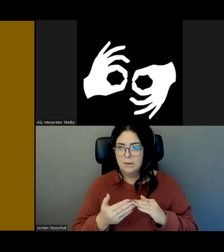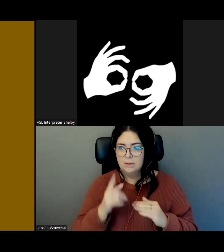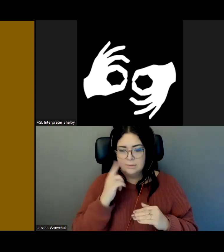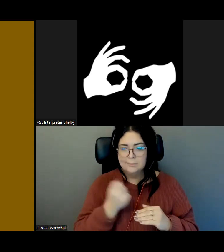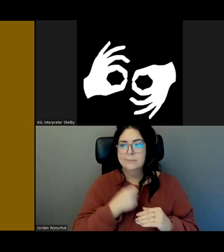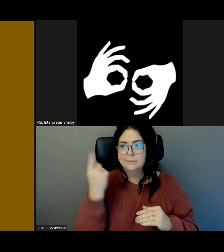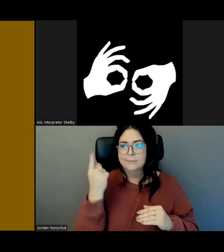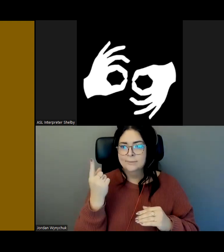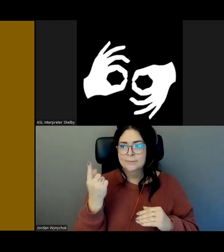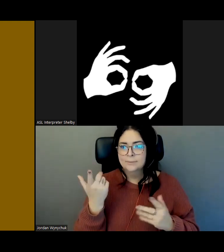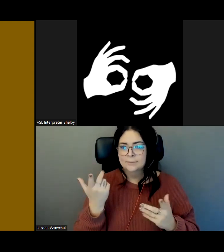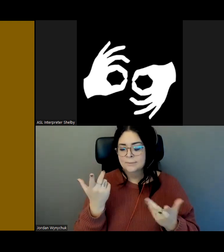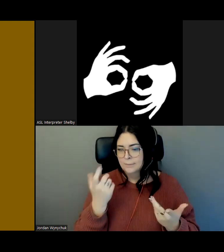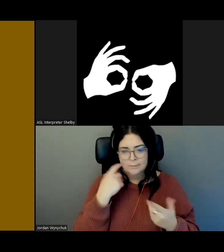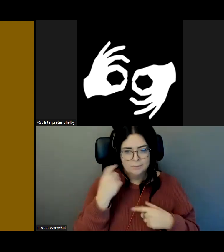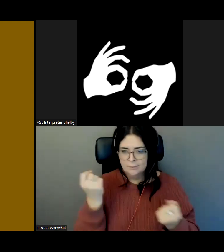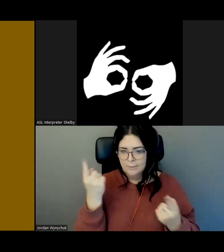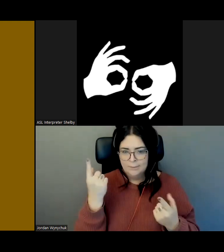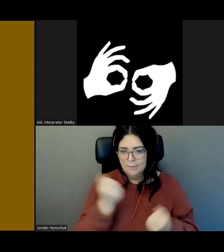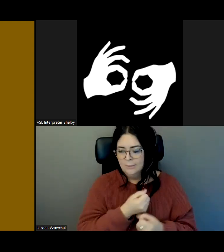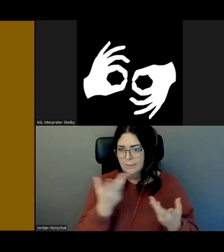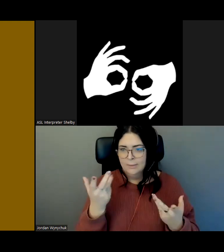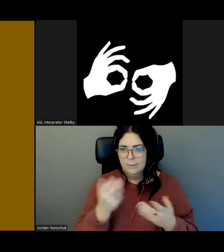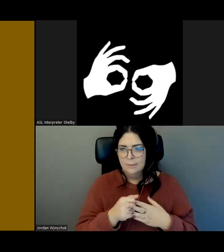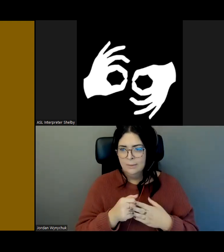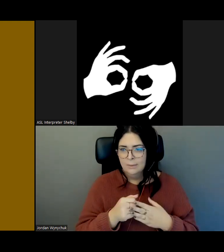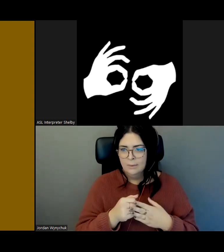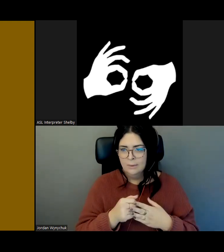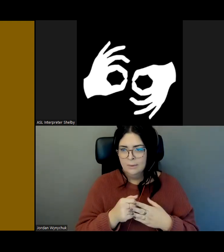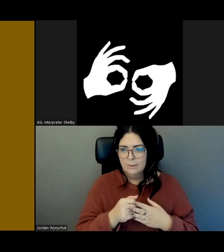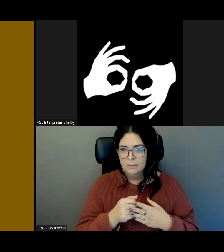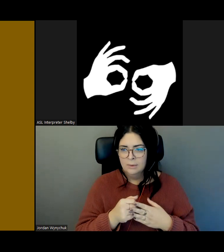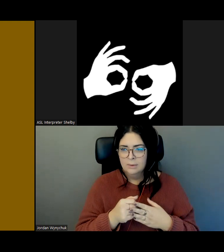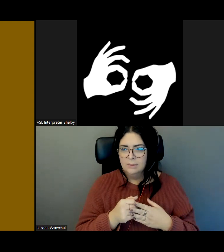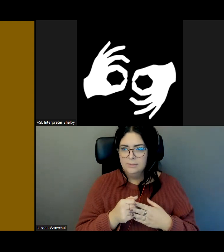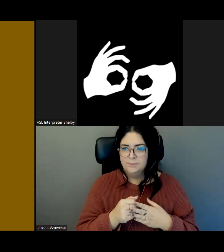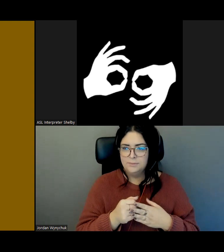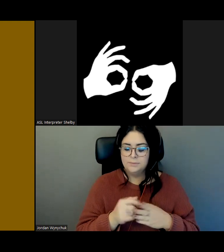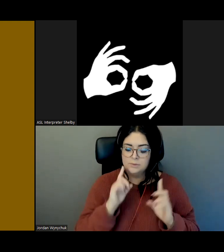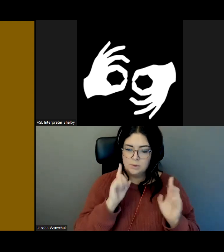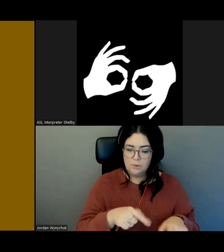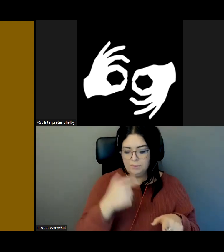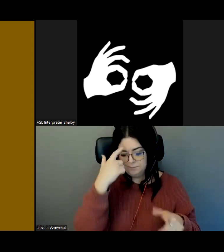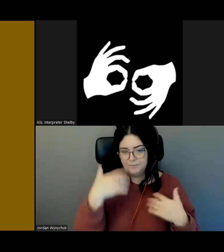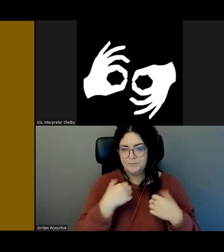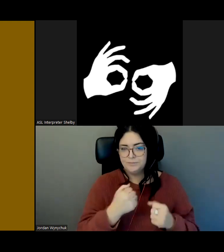they know what it's like probably to go into a mental health care setting